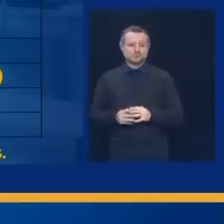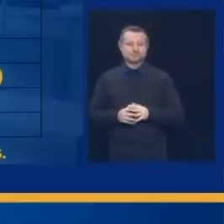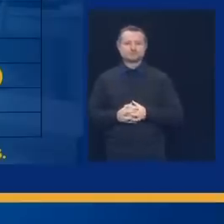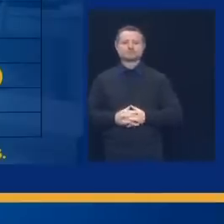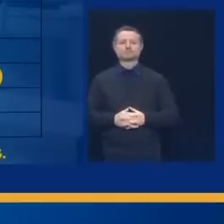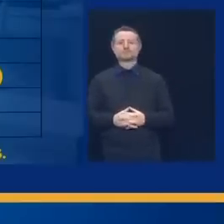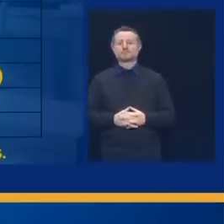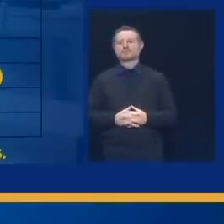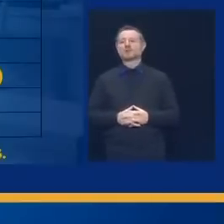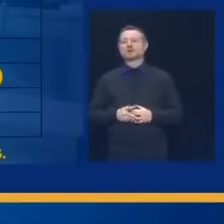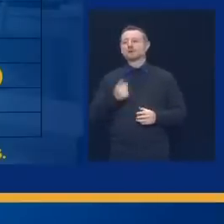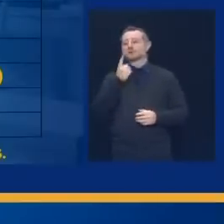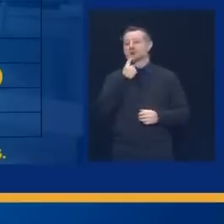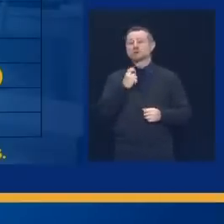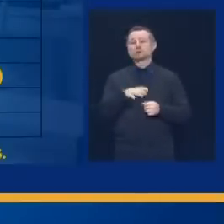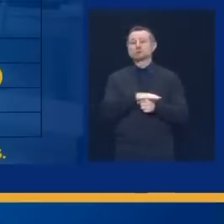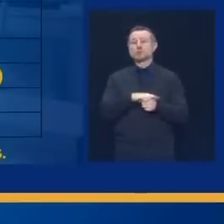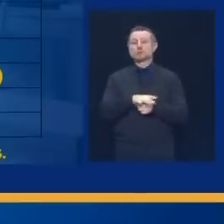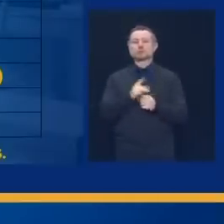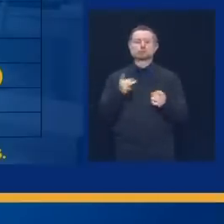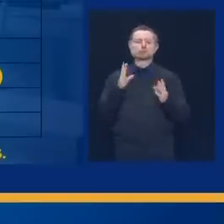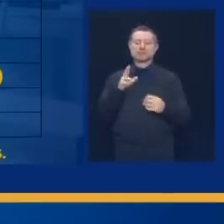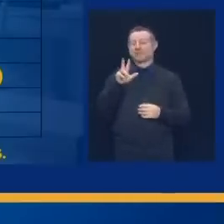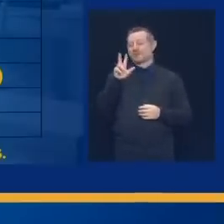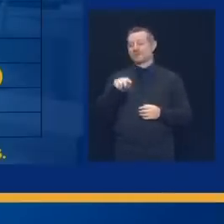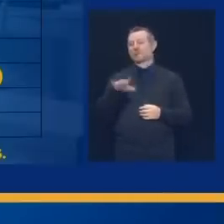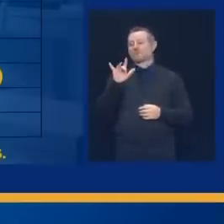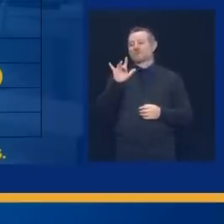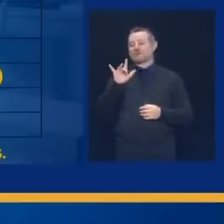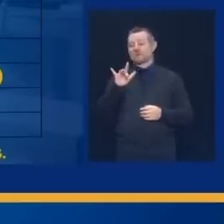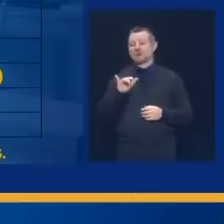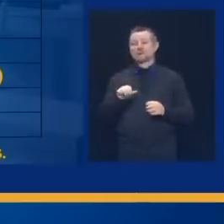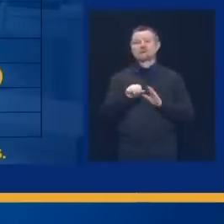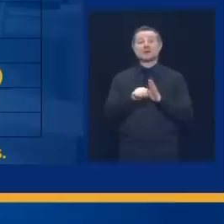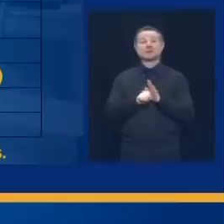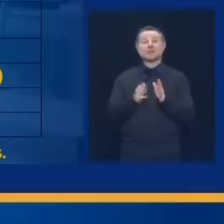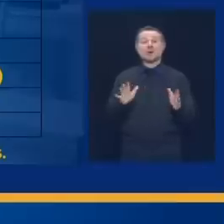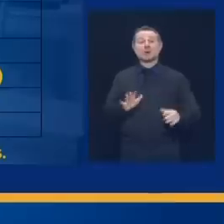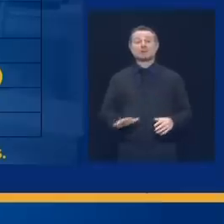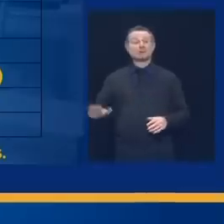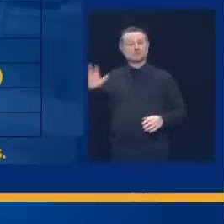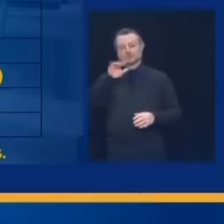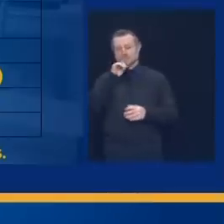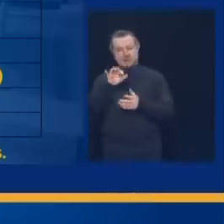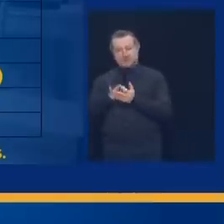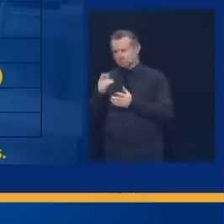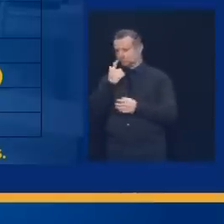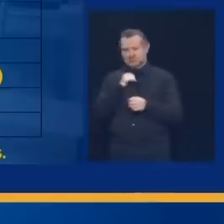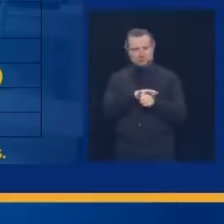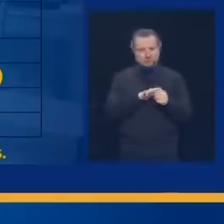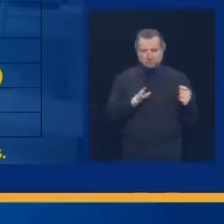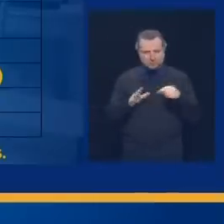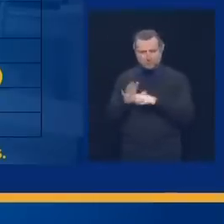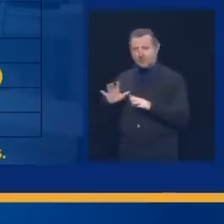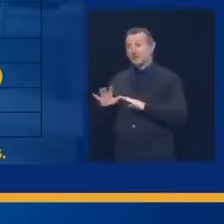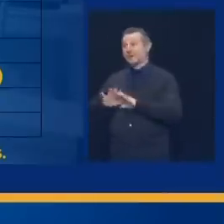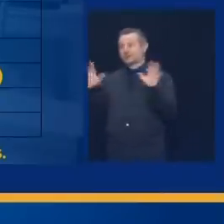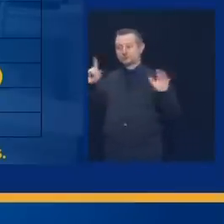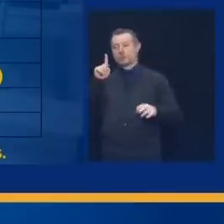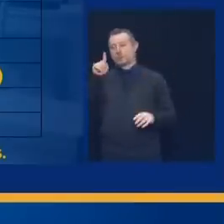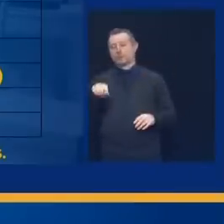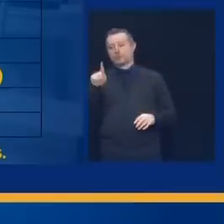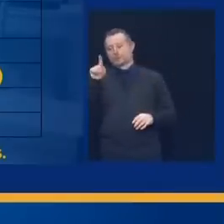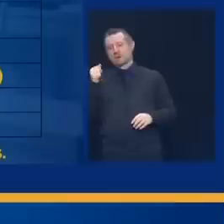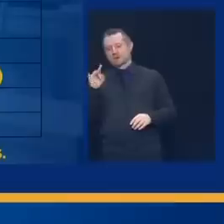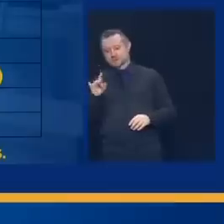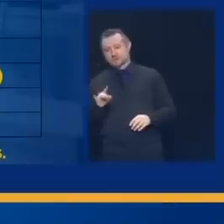positivity in the red zones, 3.2. Statewide without the red zones, 1.1. With is 1.4.